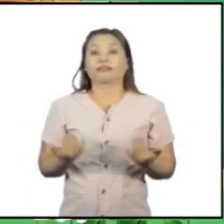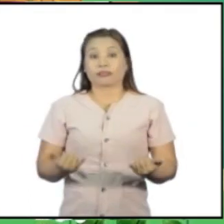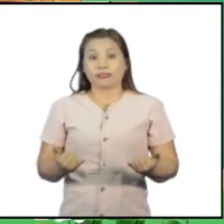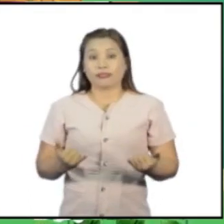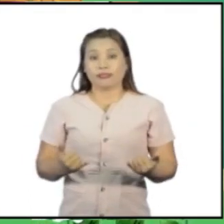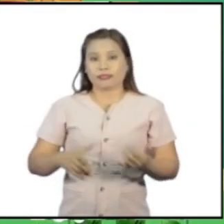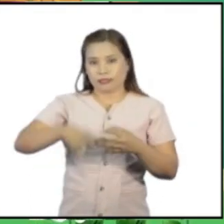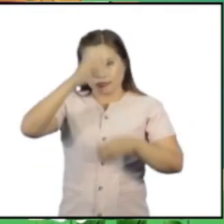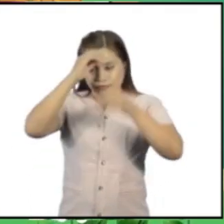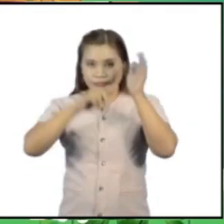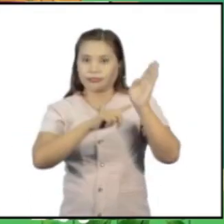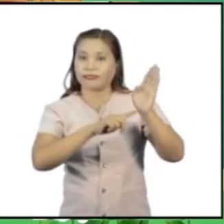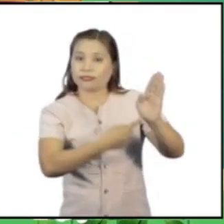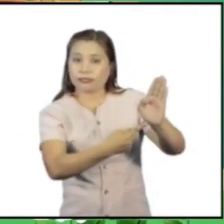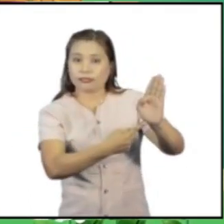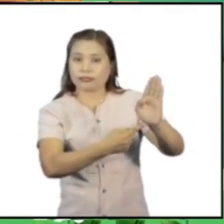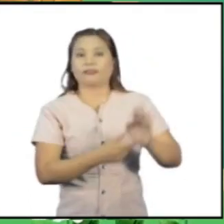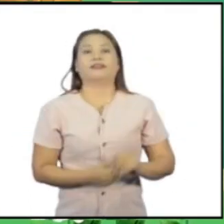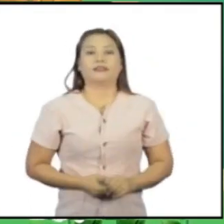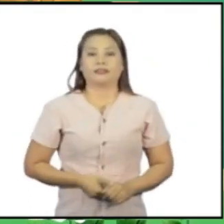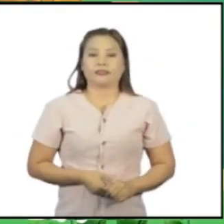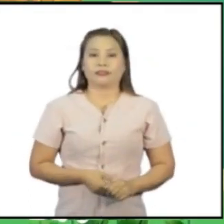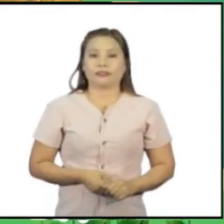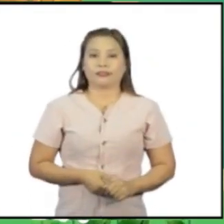Now, let's begin.